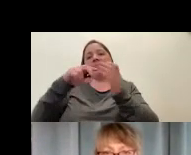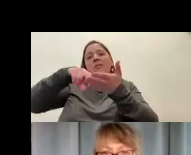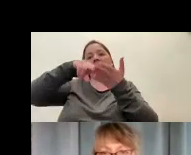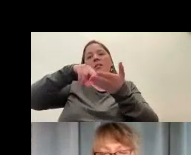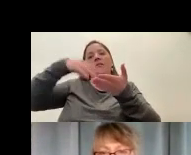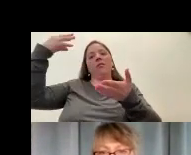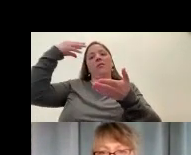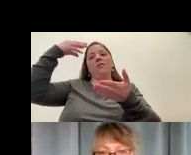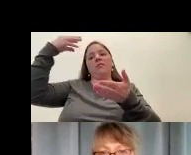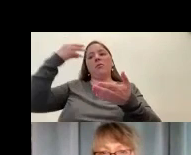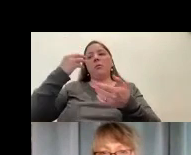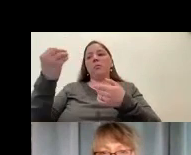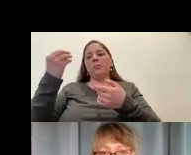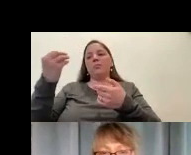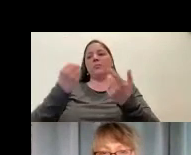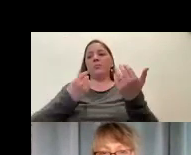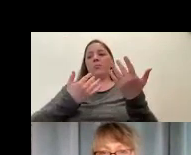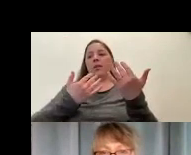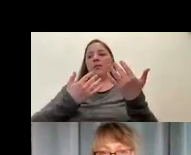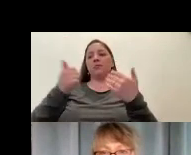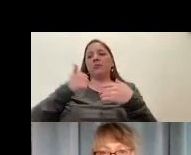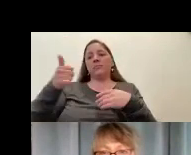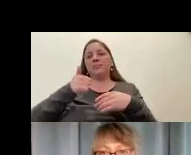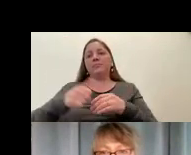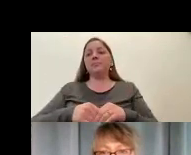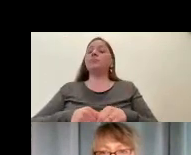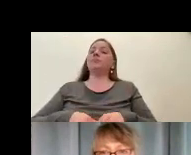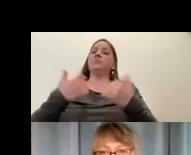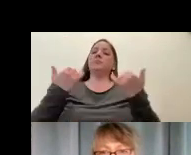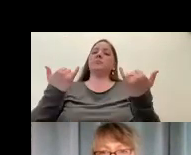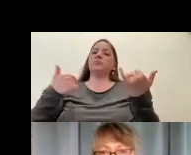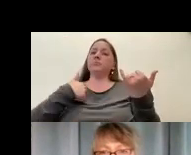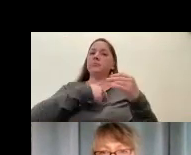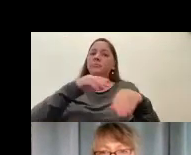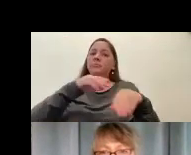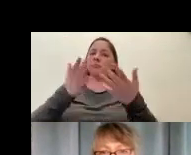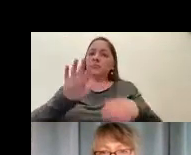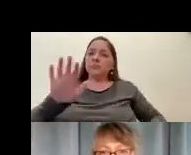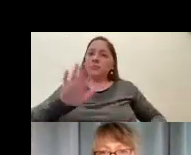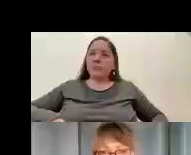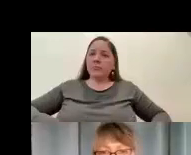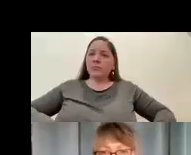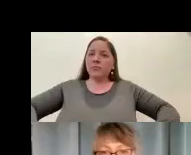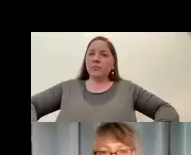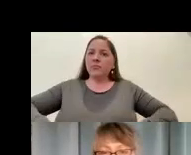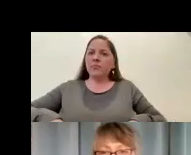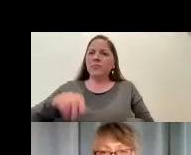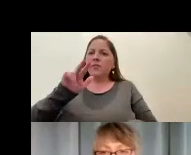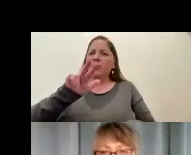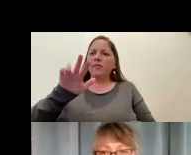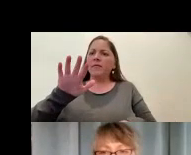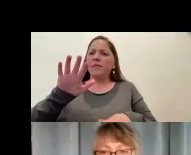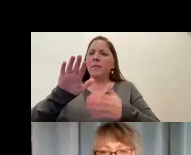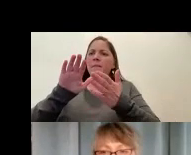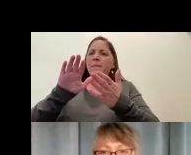for transportation. So as of now, we provide about 35 million miles of volunteer